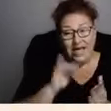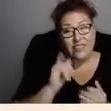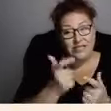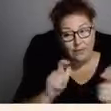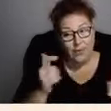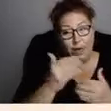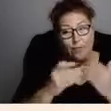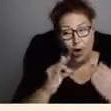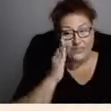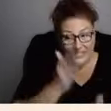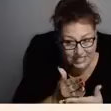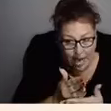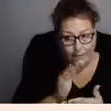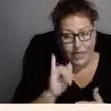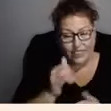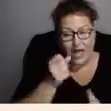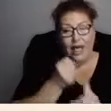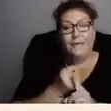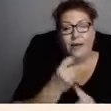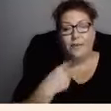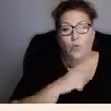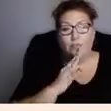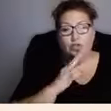the epidemic we've been talking about.